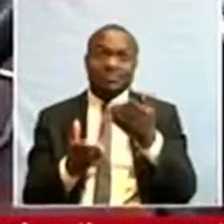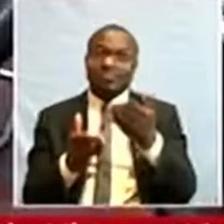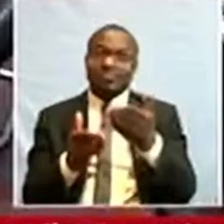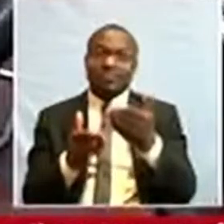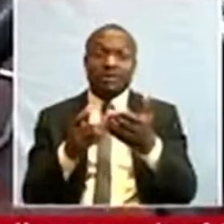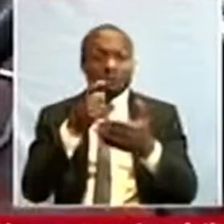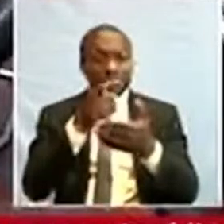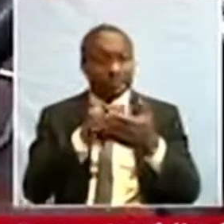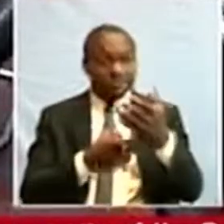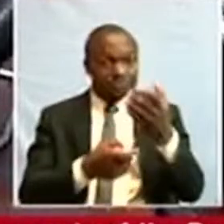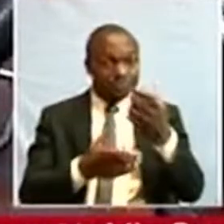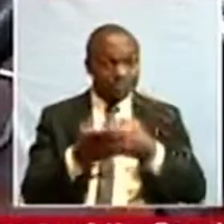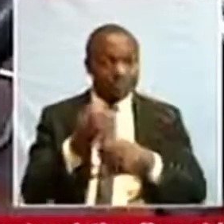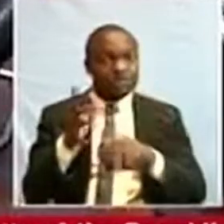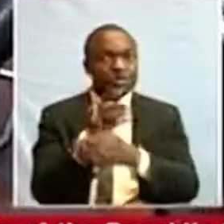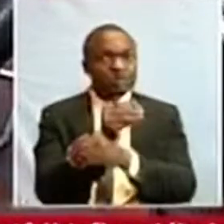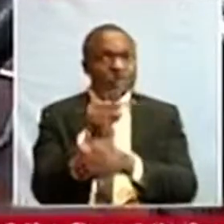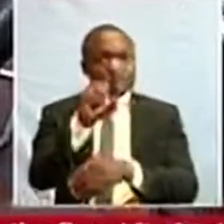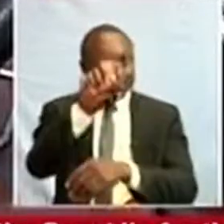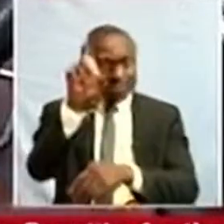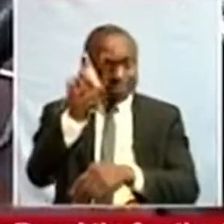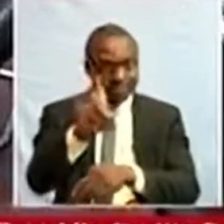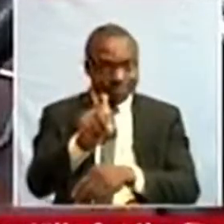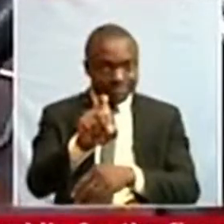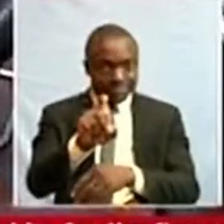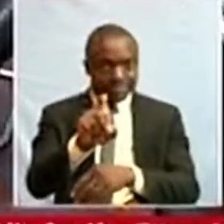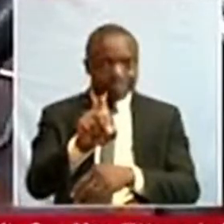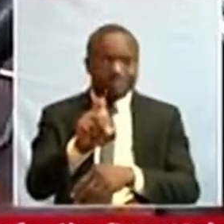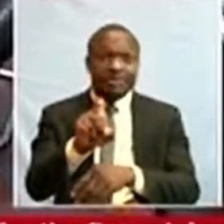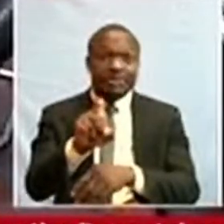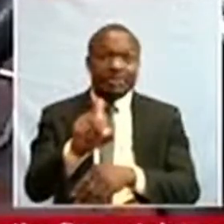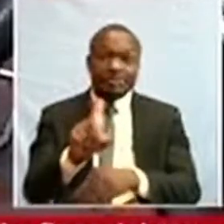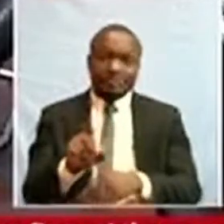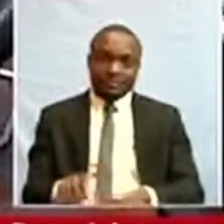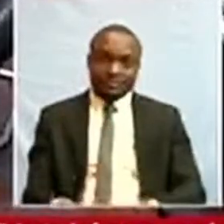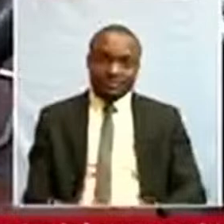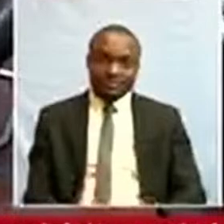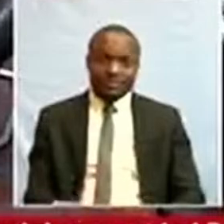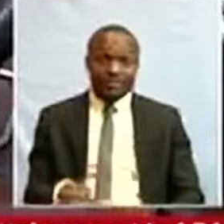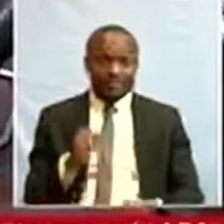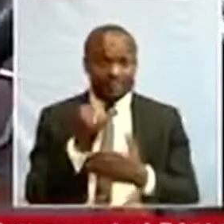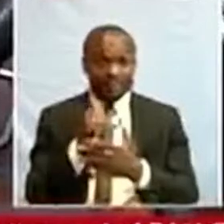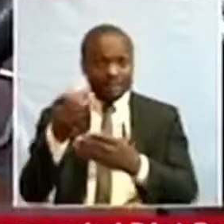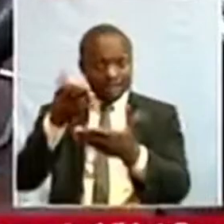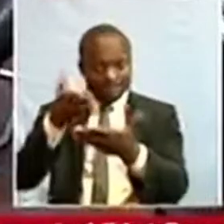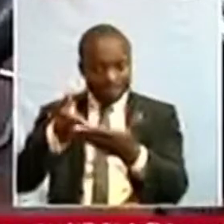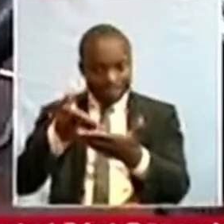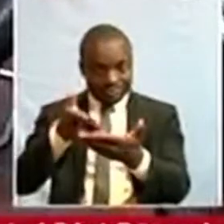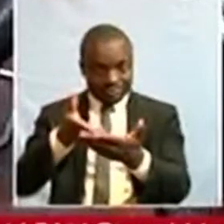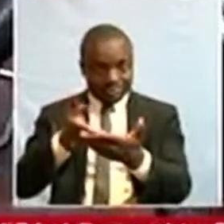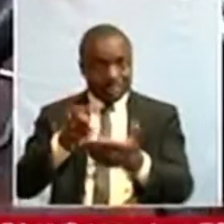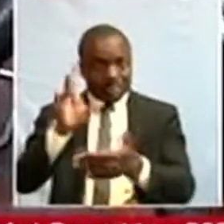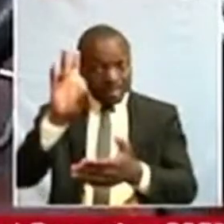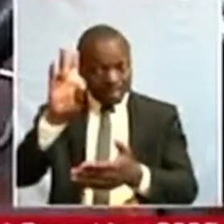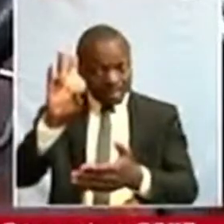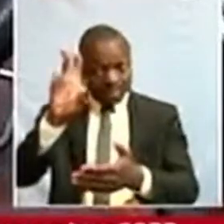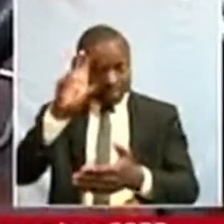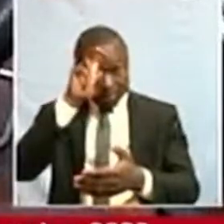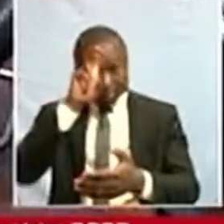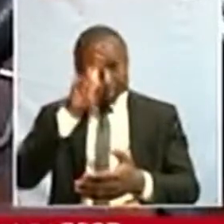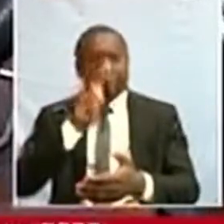question. You missed the question? Yes, it's honorable. The issue here is that 7